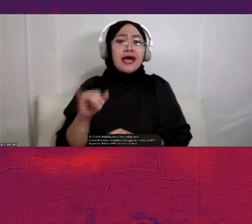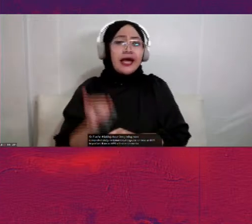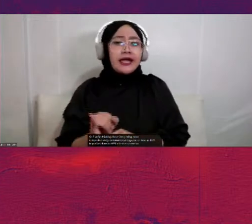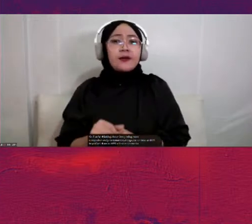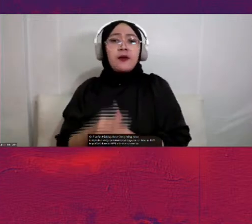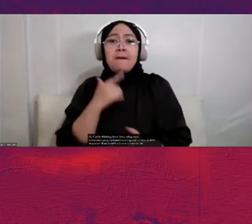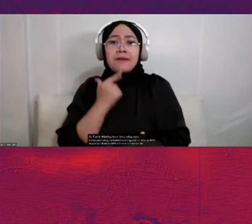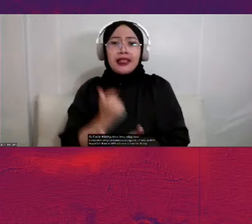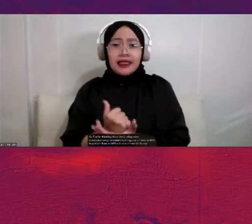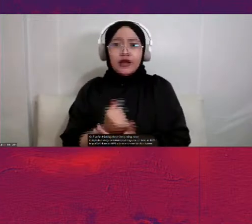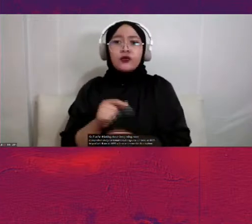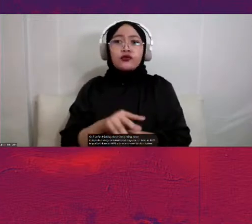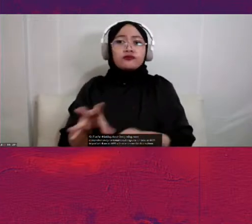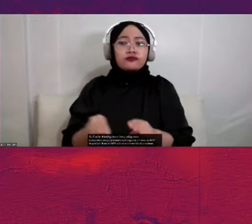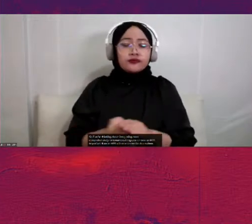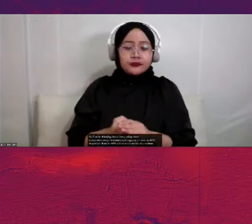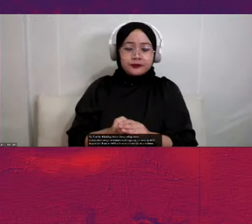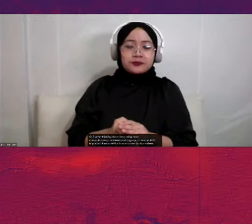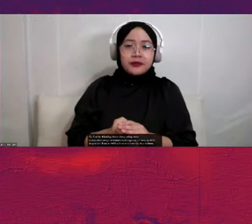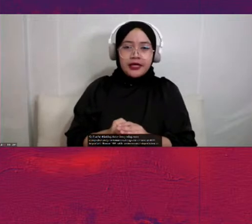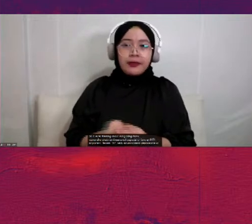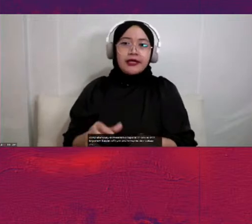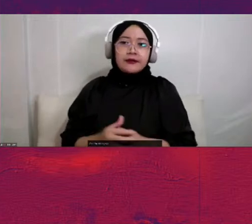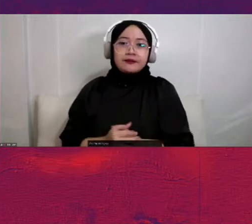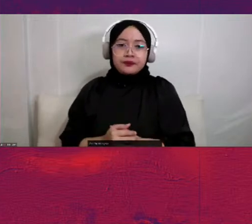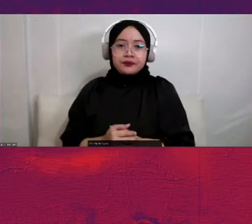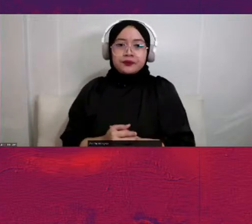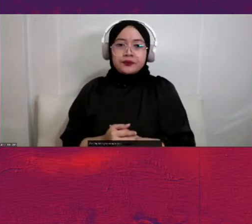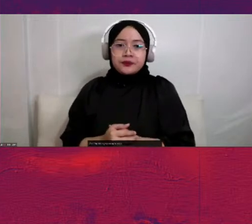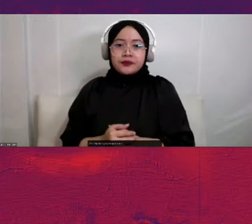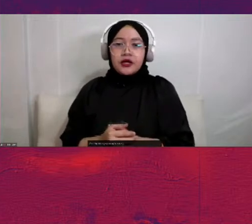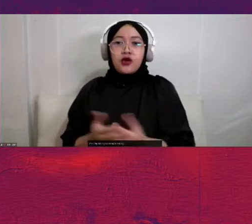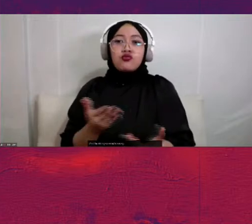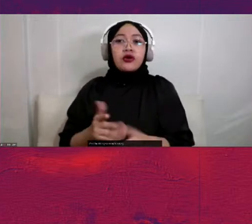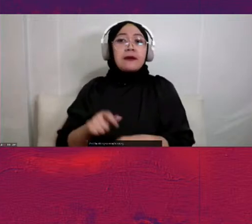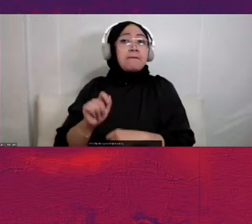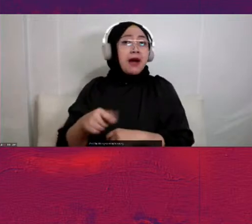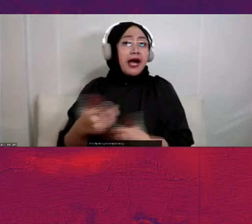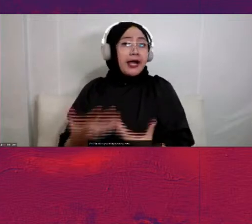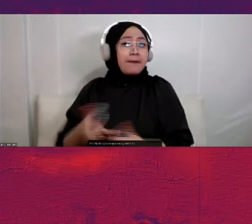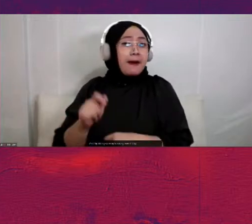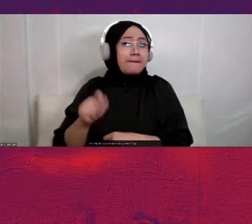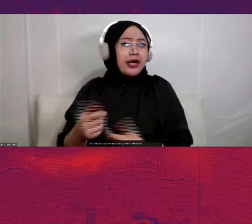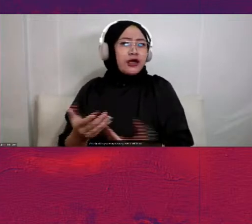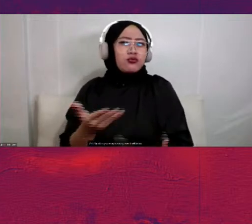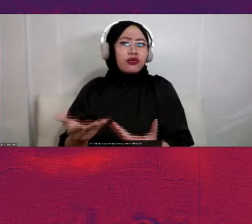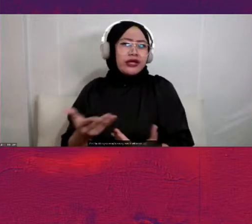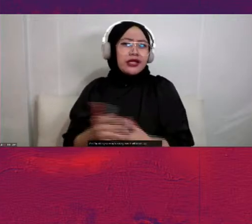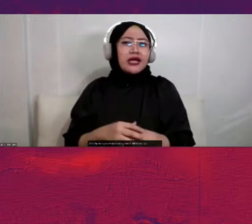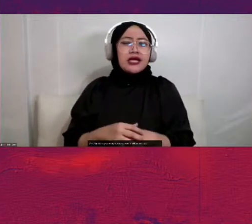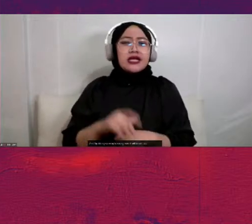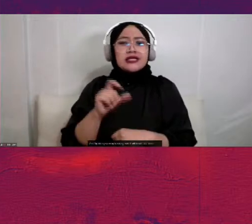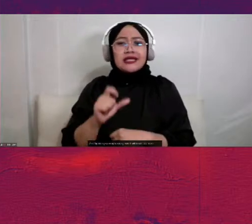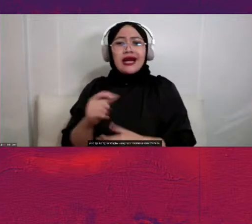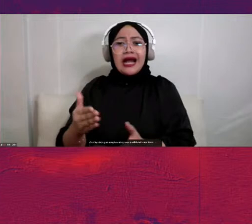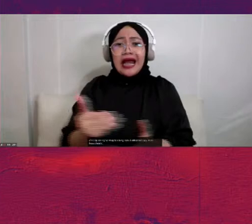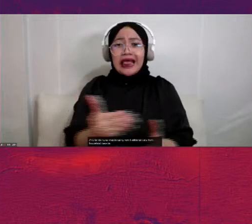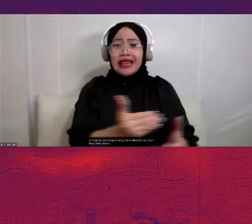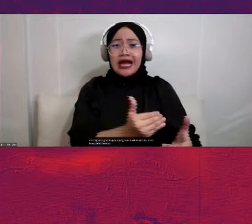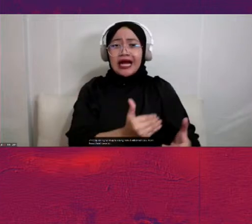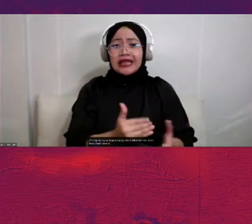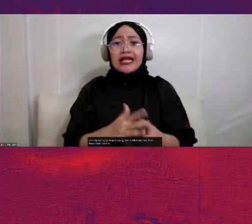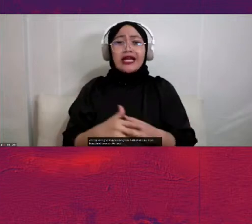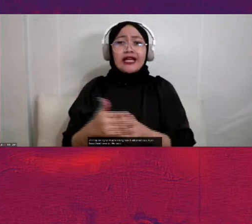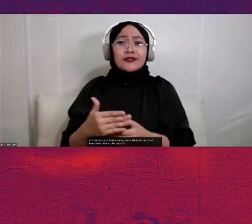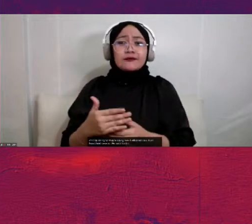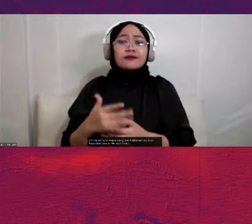environmental deprivations, and by doing so, maybe using non-traditional data from household service,